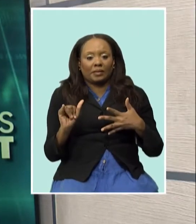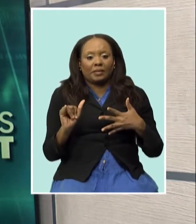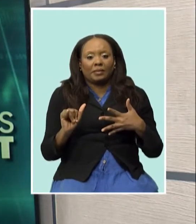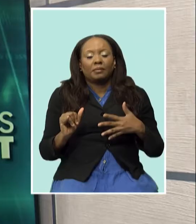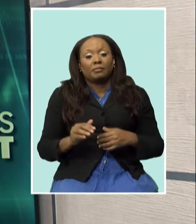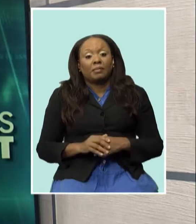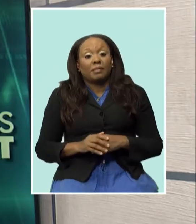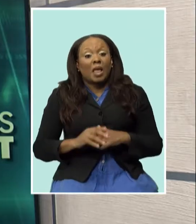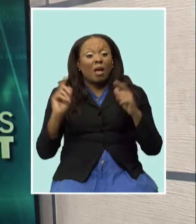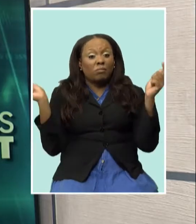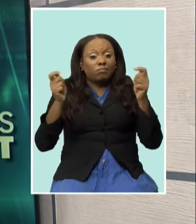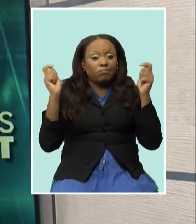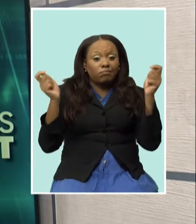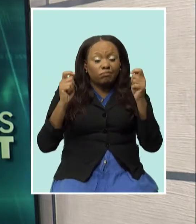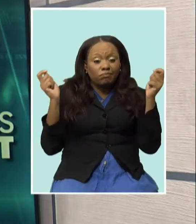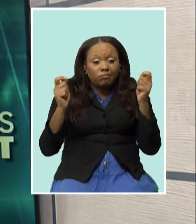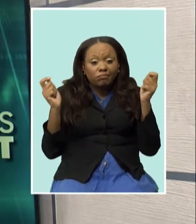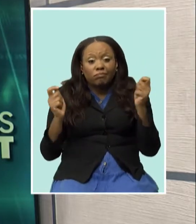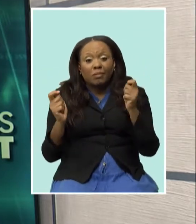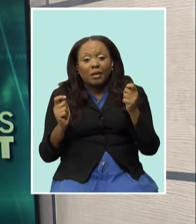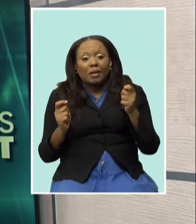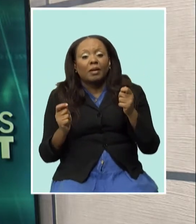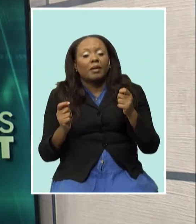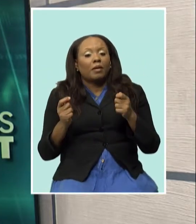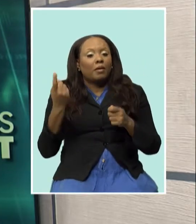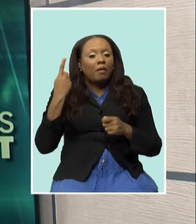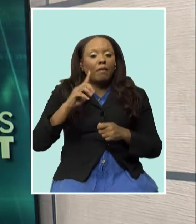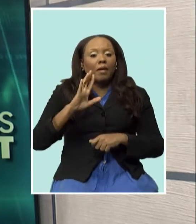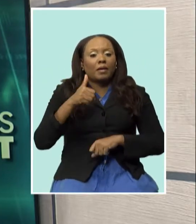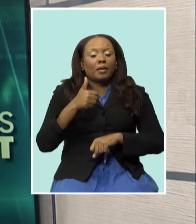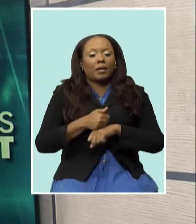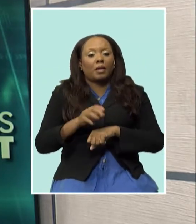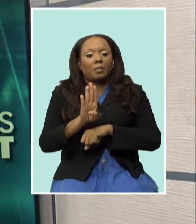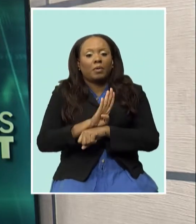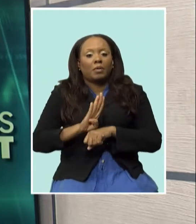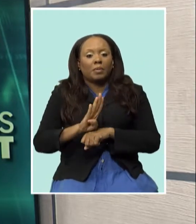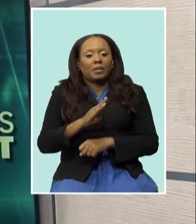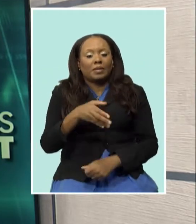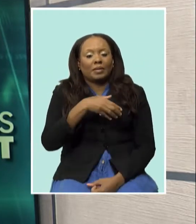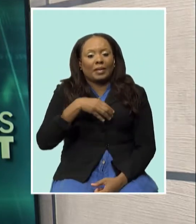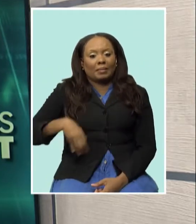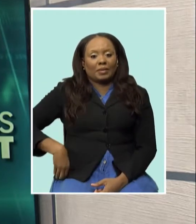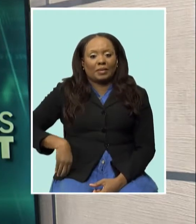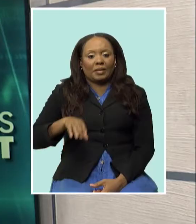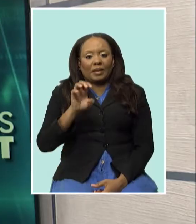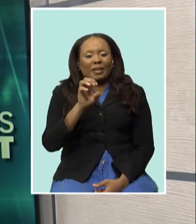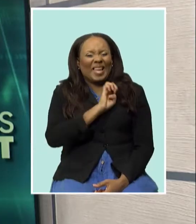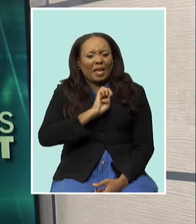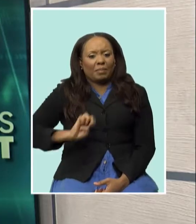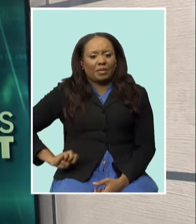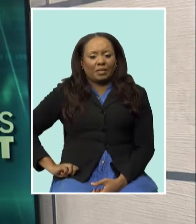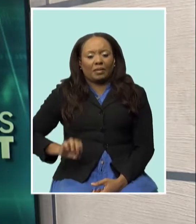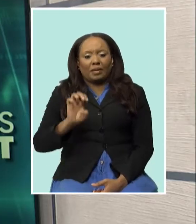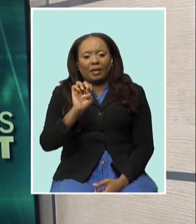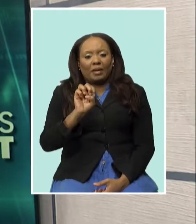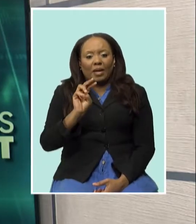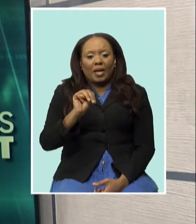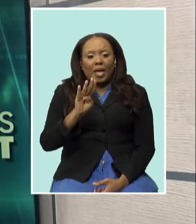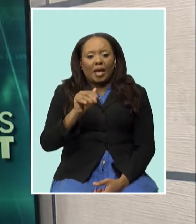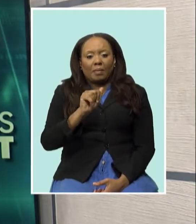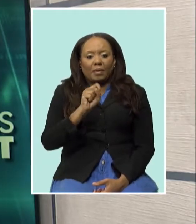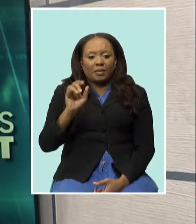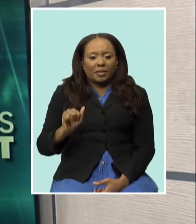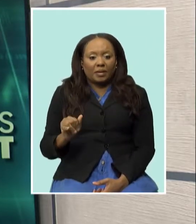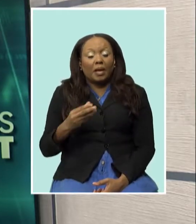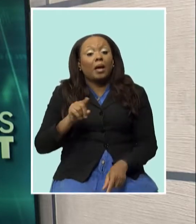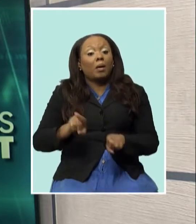says the fiesta is a forerunner to the establishment of a Barbados embassy in Panama and the opening of a Barbados tourism office there